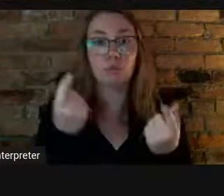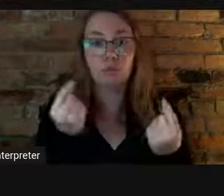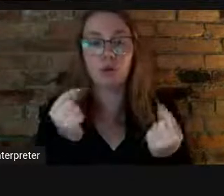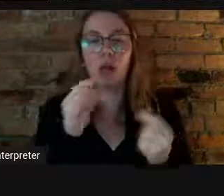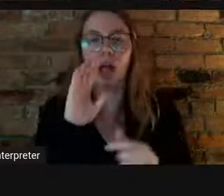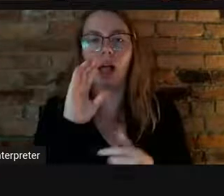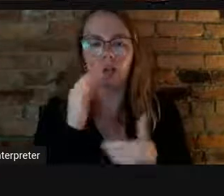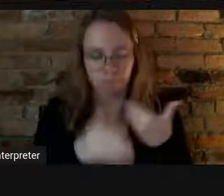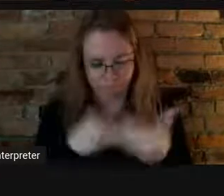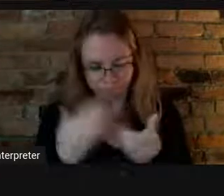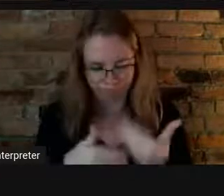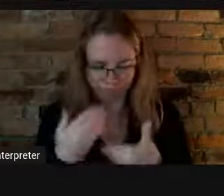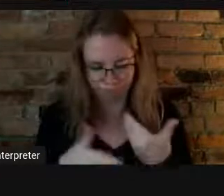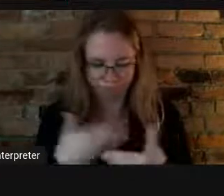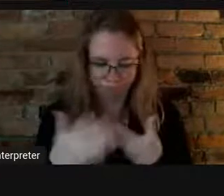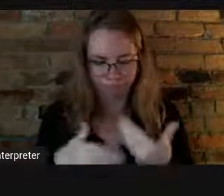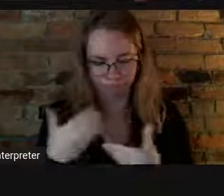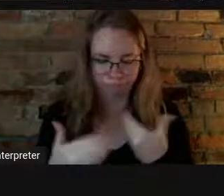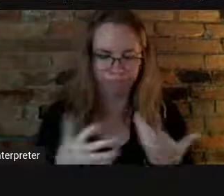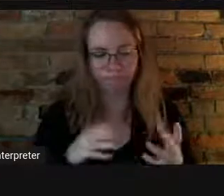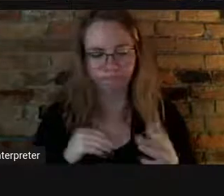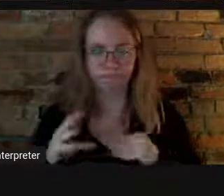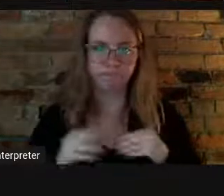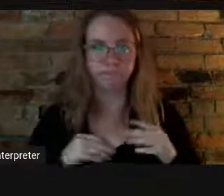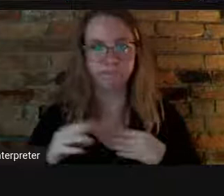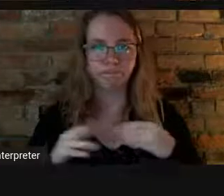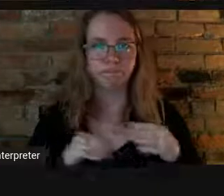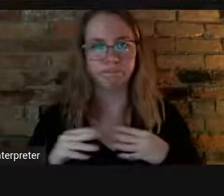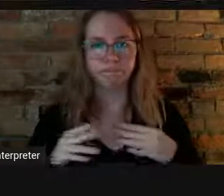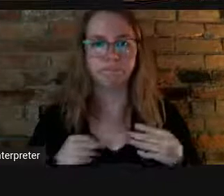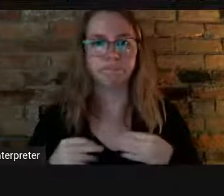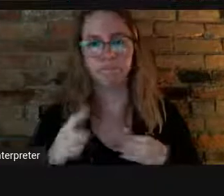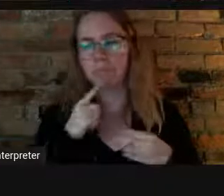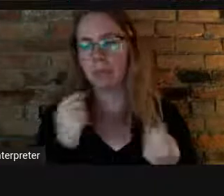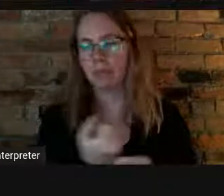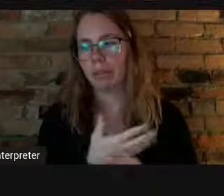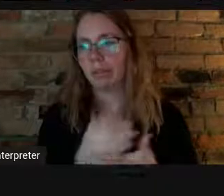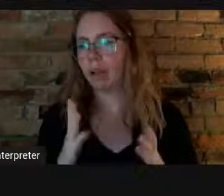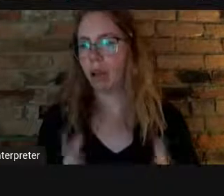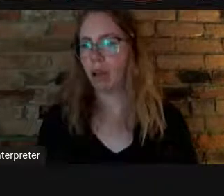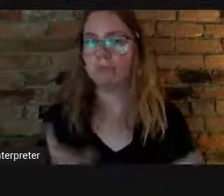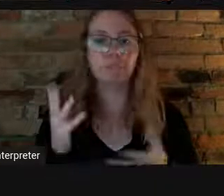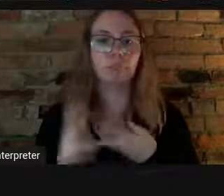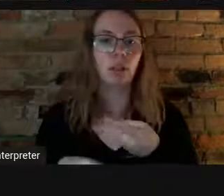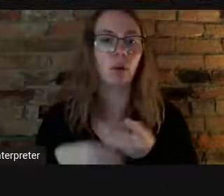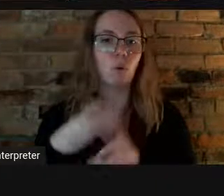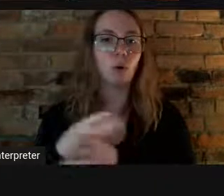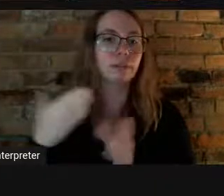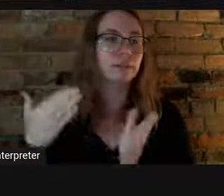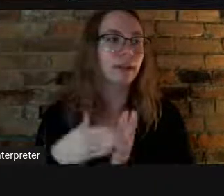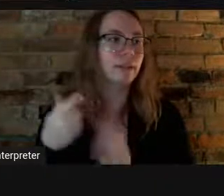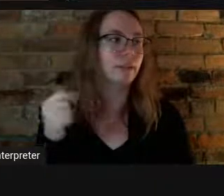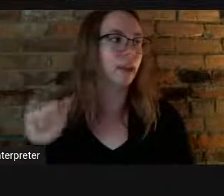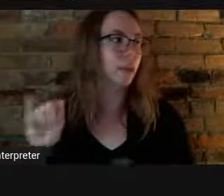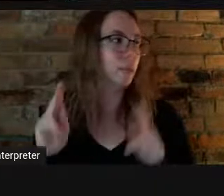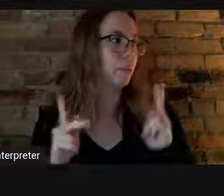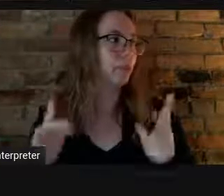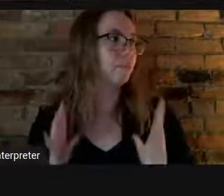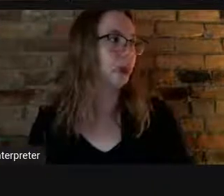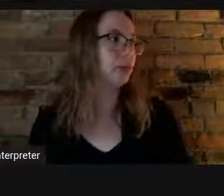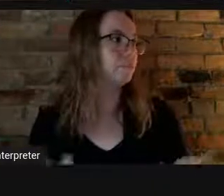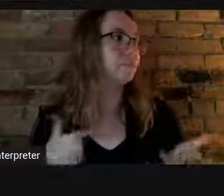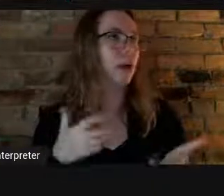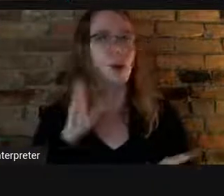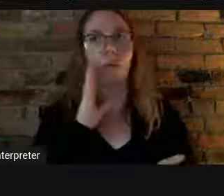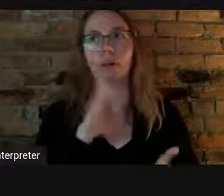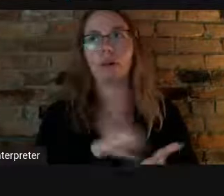you keep performing and go, no, everything's fine. You know, the world may be homophobic and that's fine. I'll learn how to live within that instead of